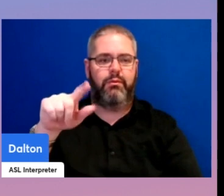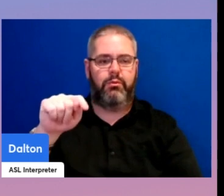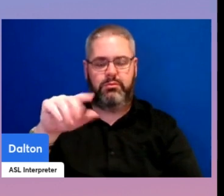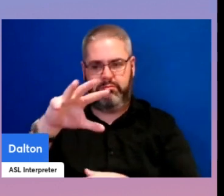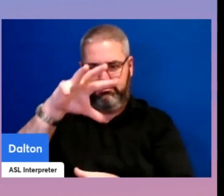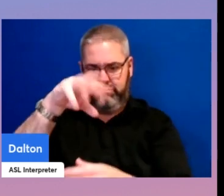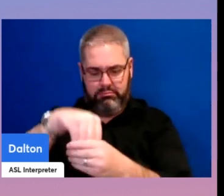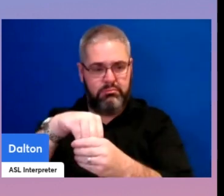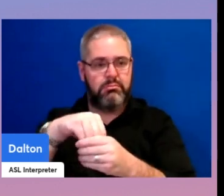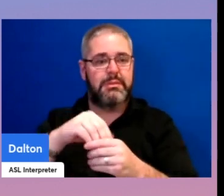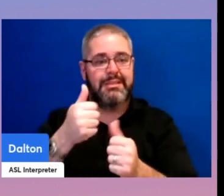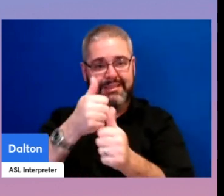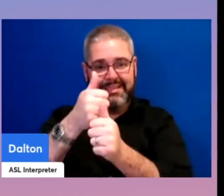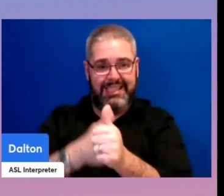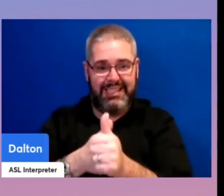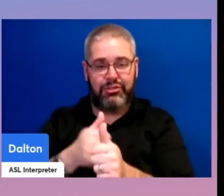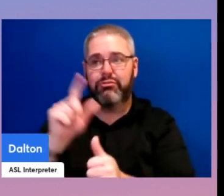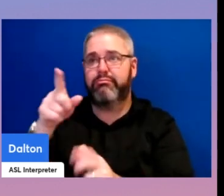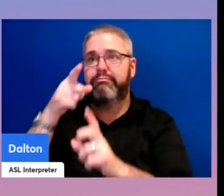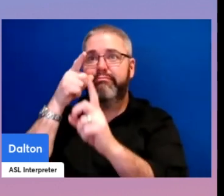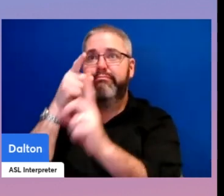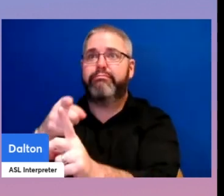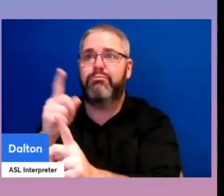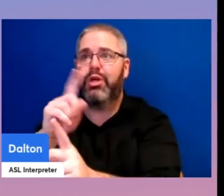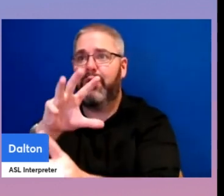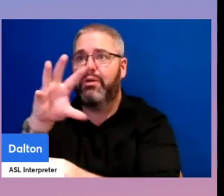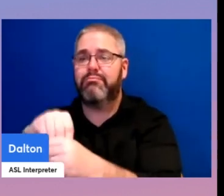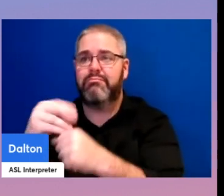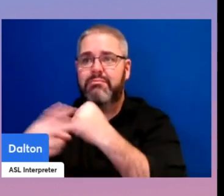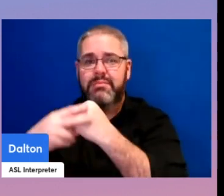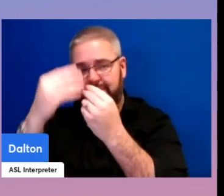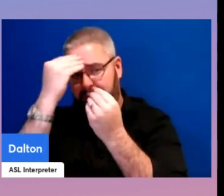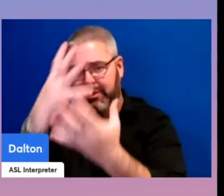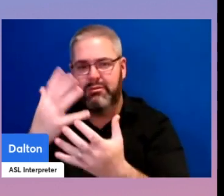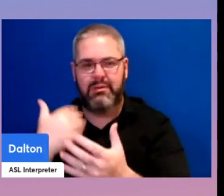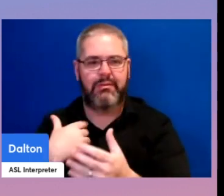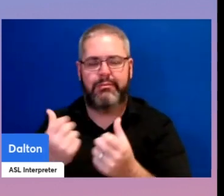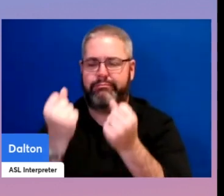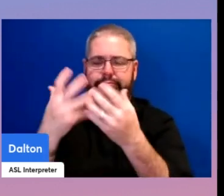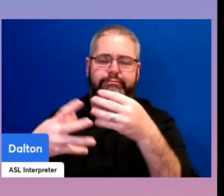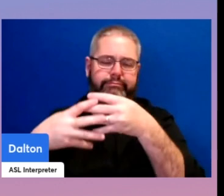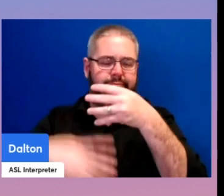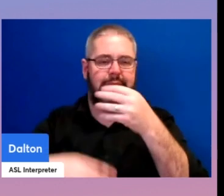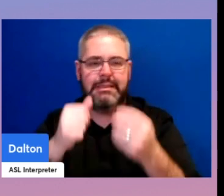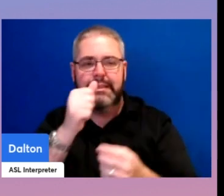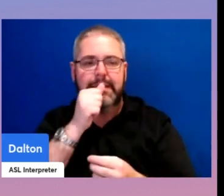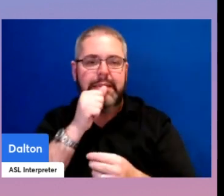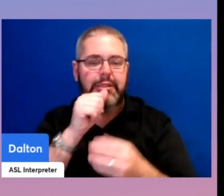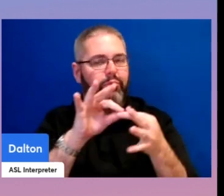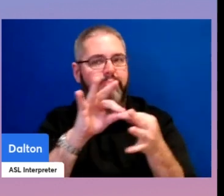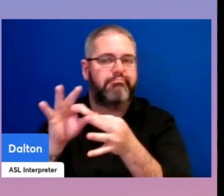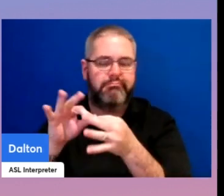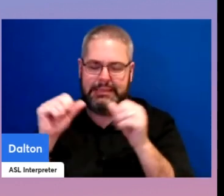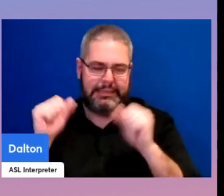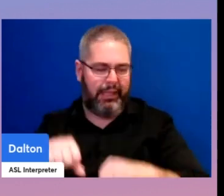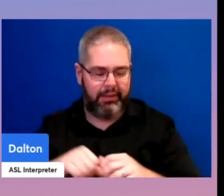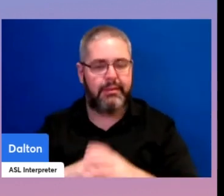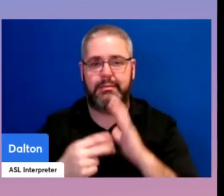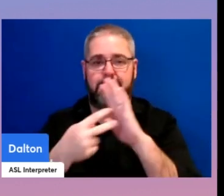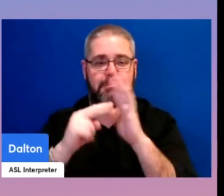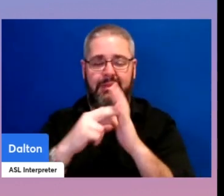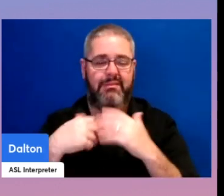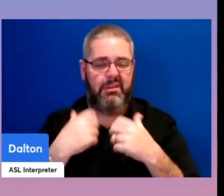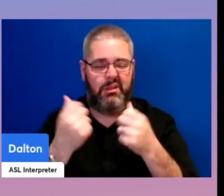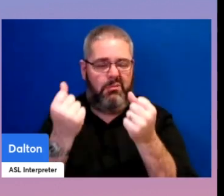each destination can have any number of secret associations tied to it. That means you can have as